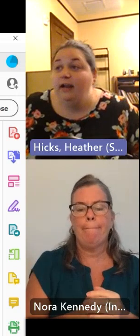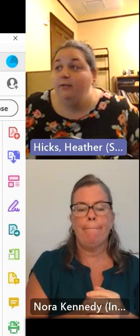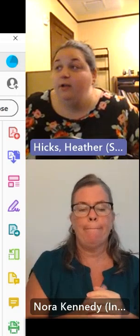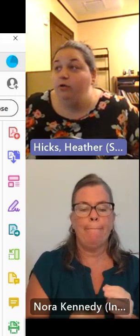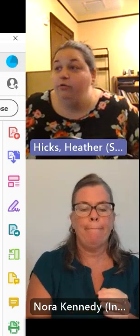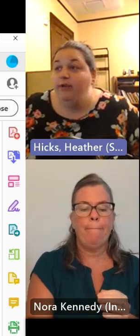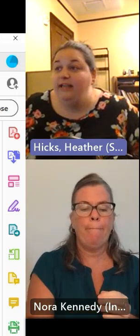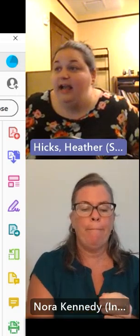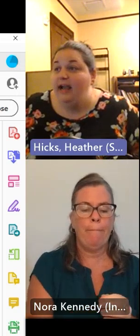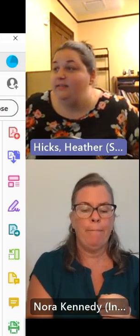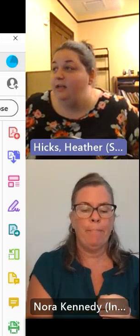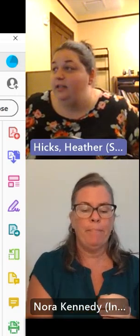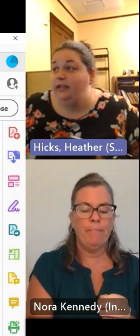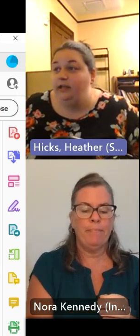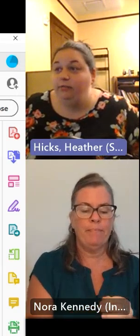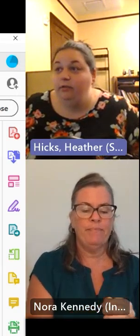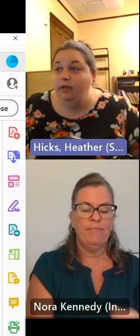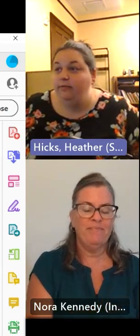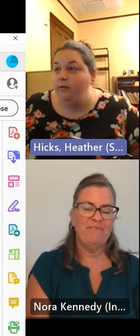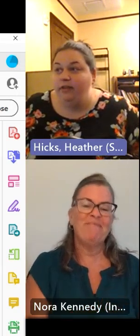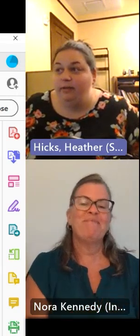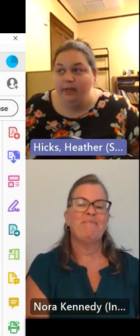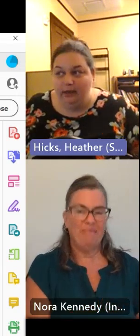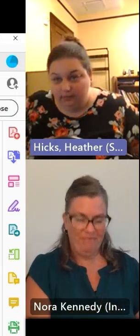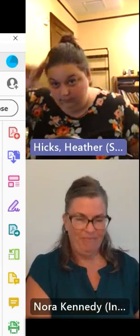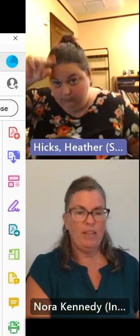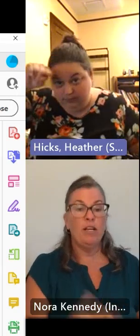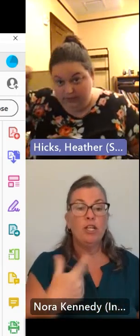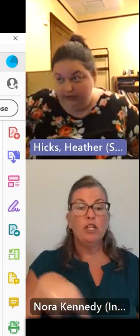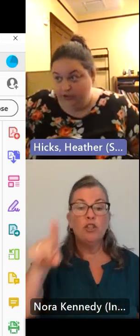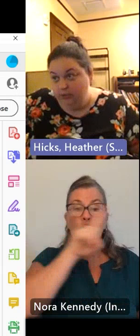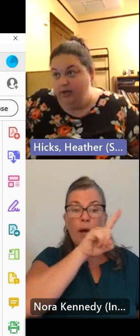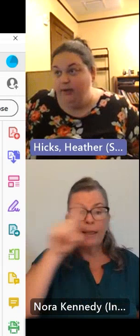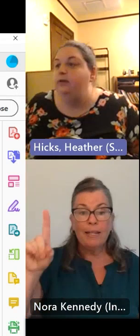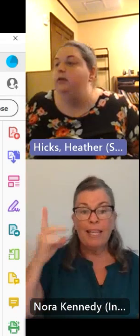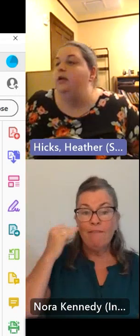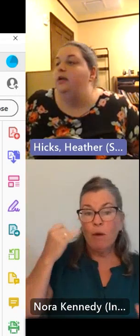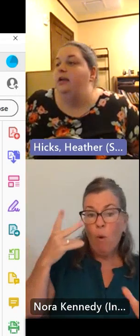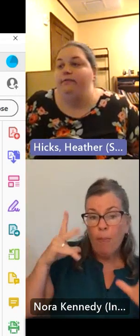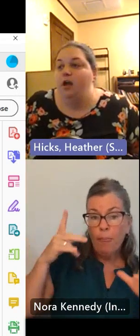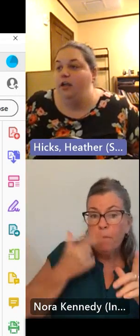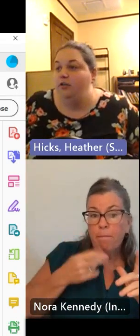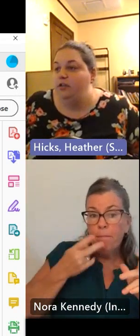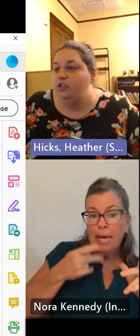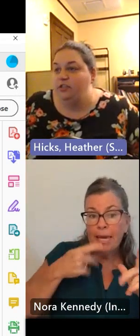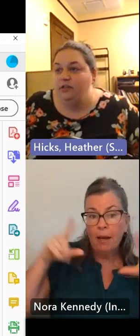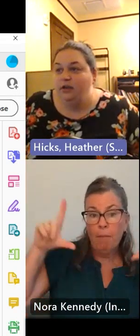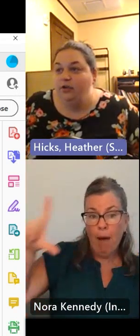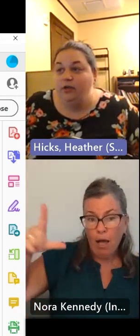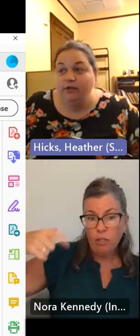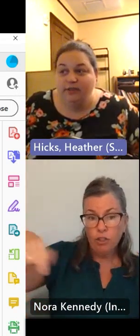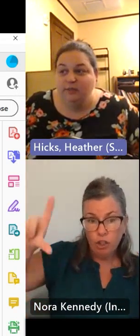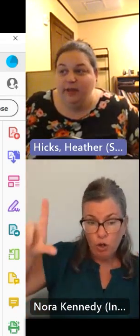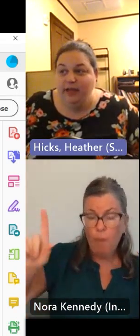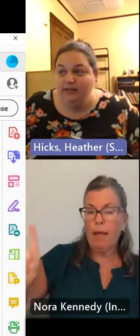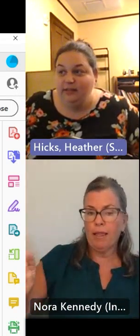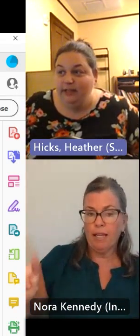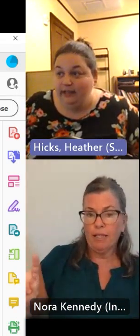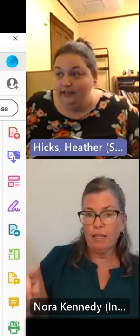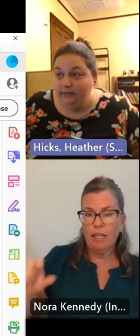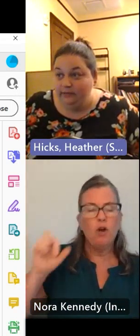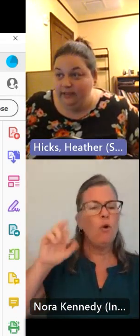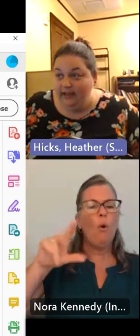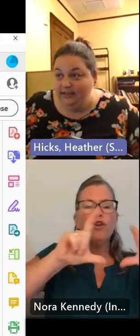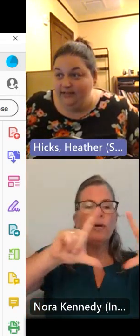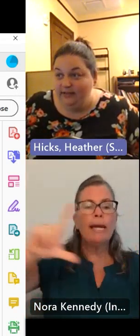So again, I'm going to go through my tags. I'm going to click through them if I want the pink box to show up. If not, you can also expand to see